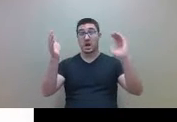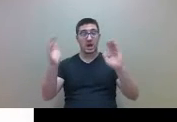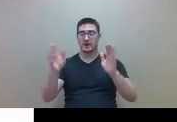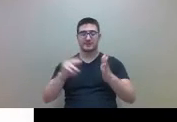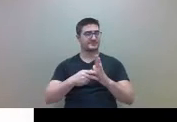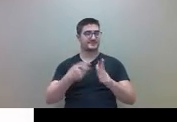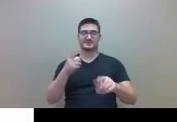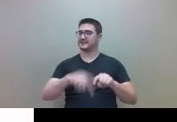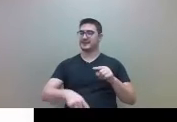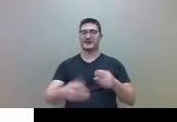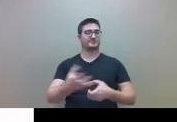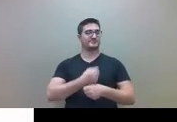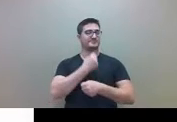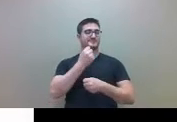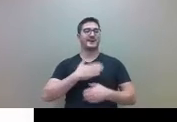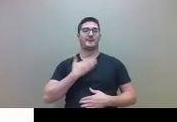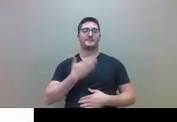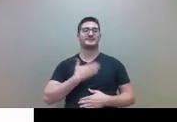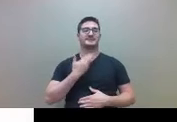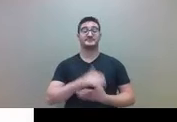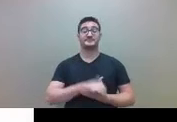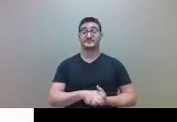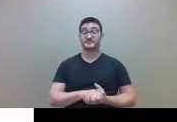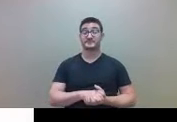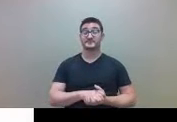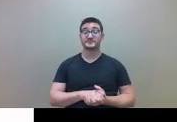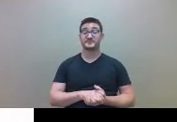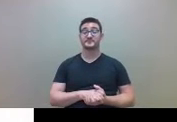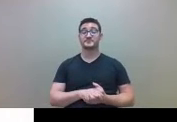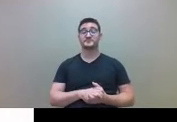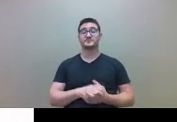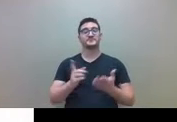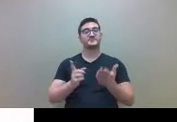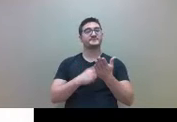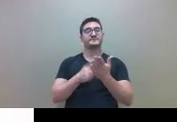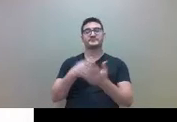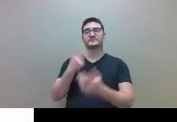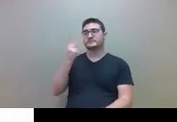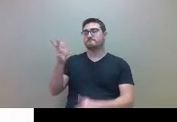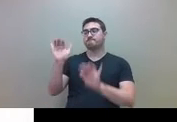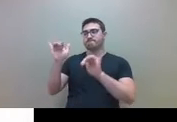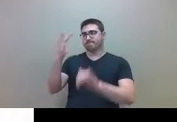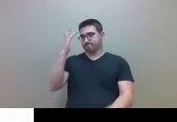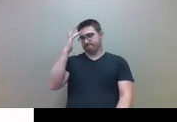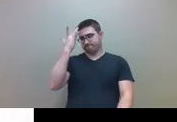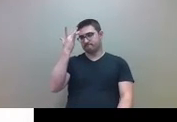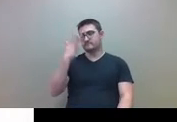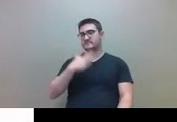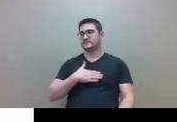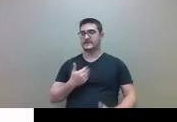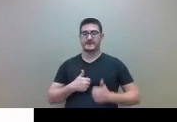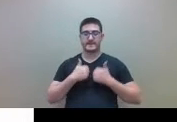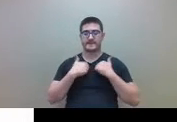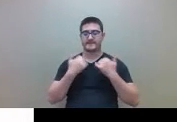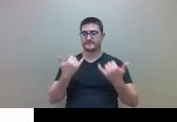this, and I wouldn't have to be caring for this person. I love them, but my life has just changed.